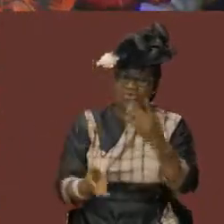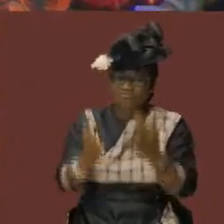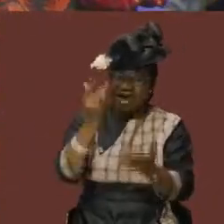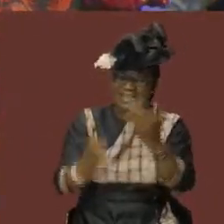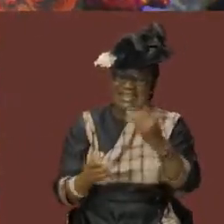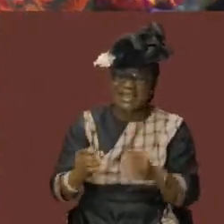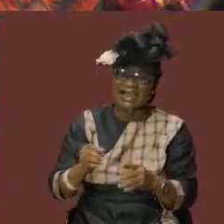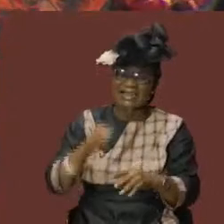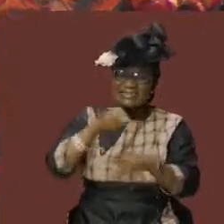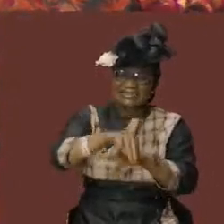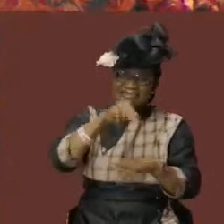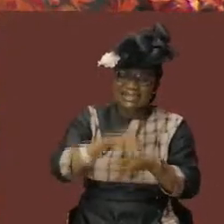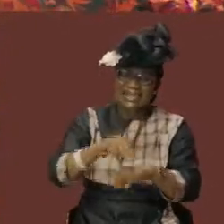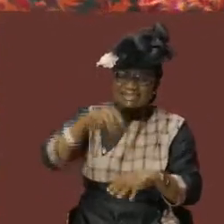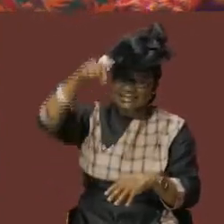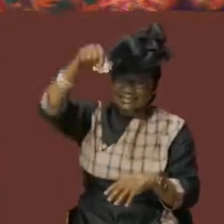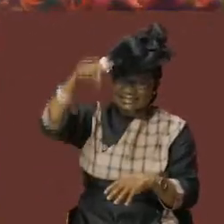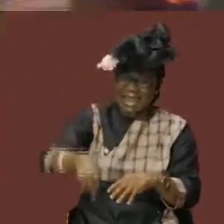Send down your fire.